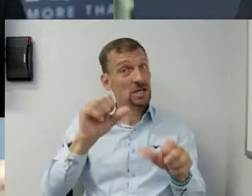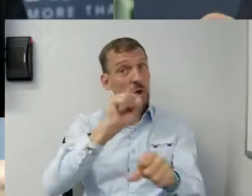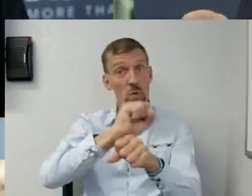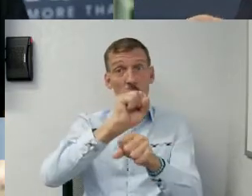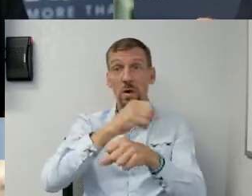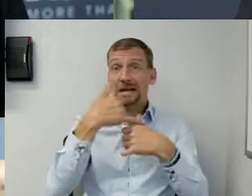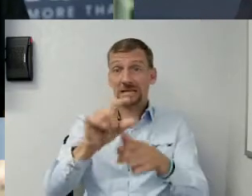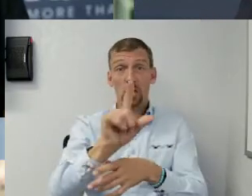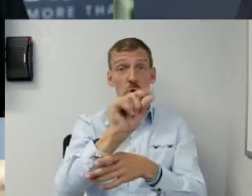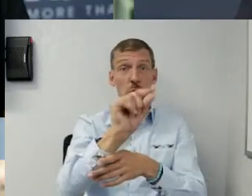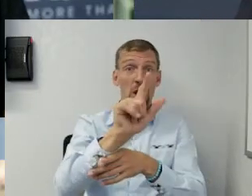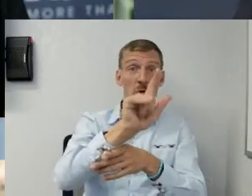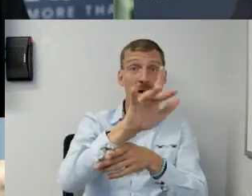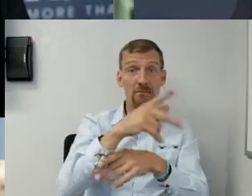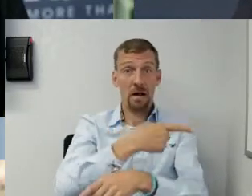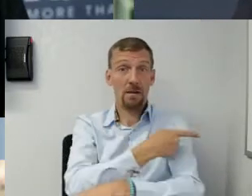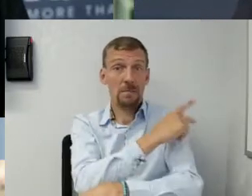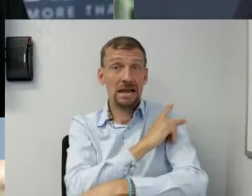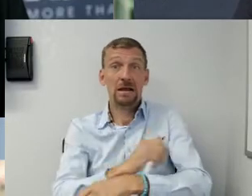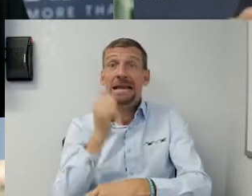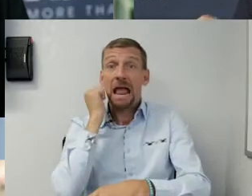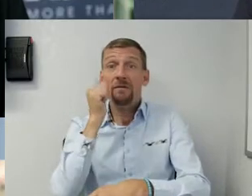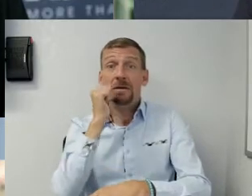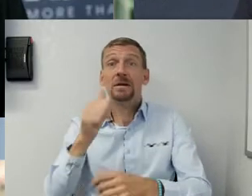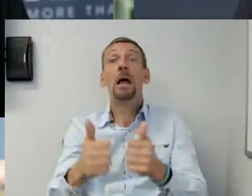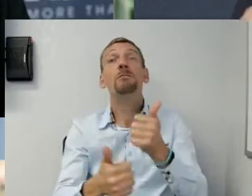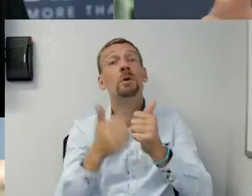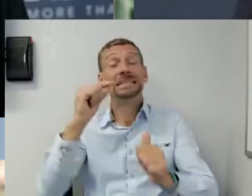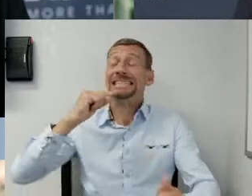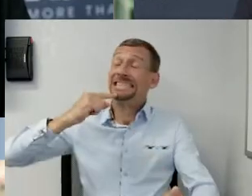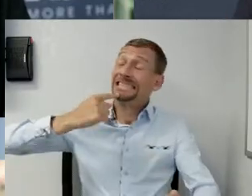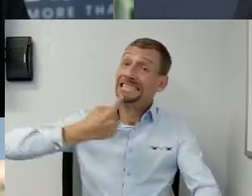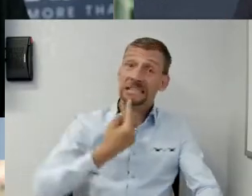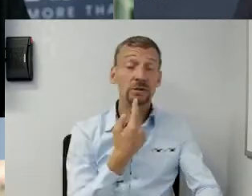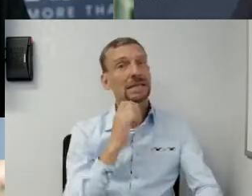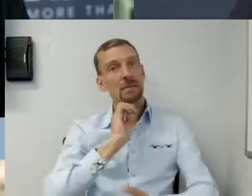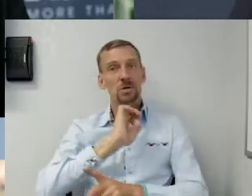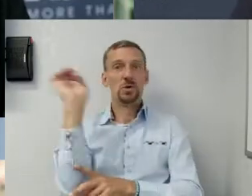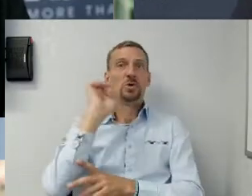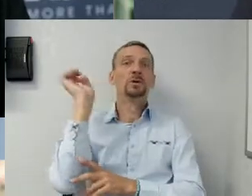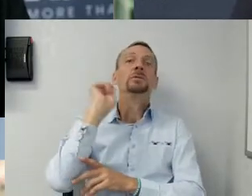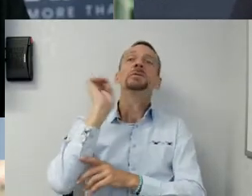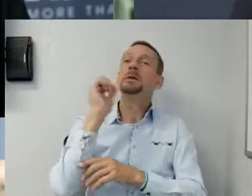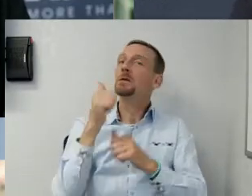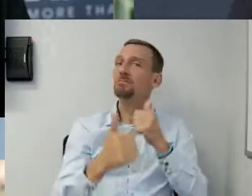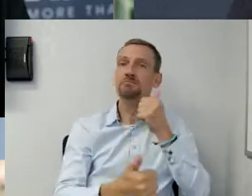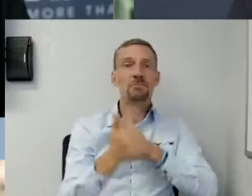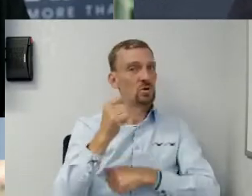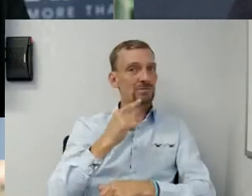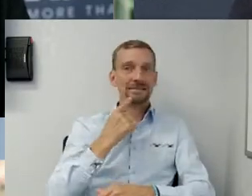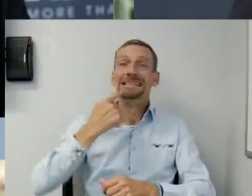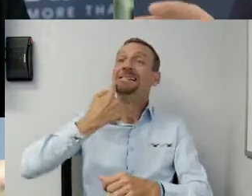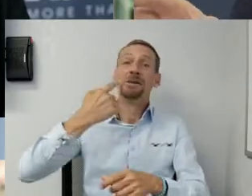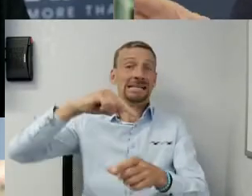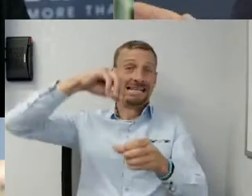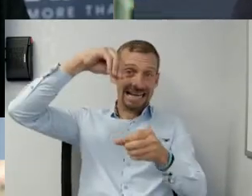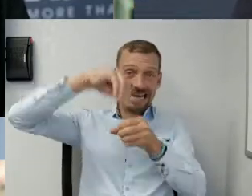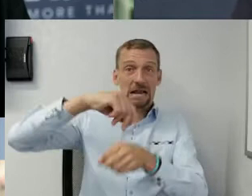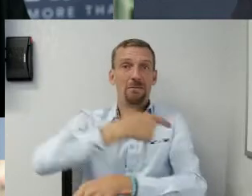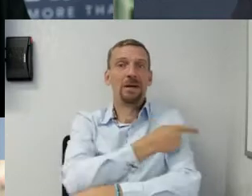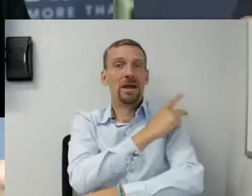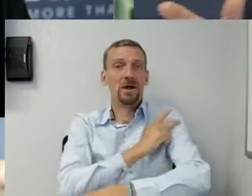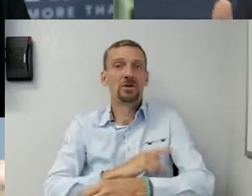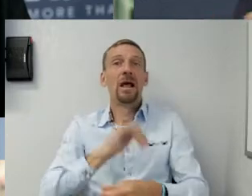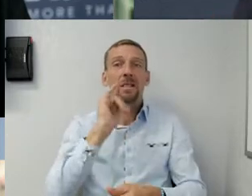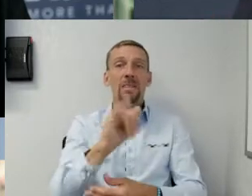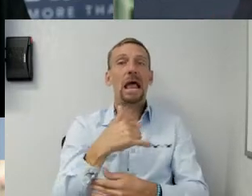do 20, 25 cases a day. Many of them, trauma, Right. true emergencies. most always they're inpatients. Mhm. So we